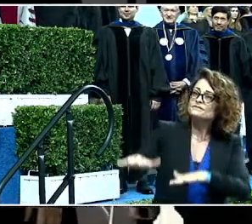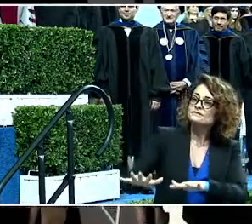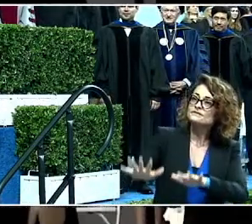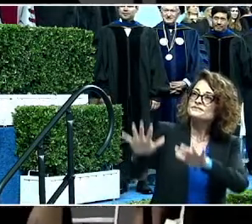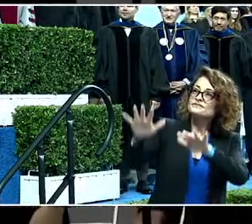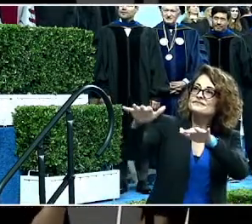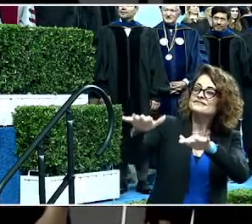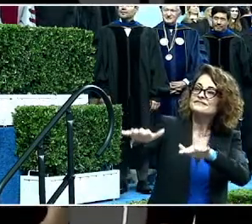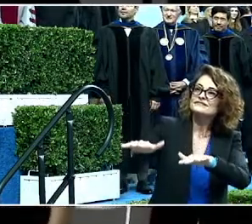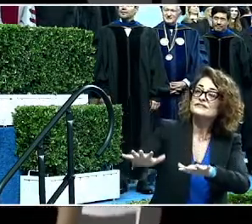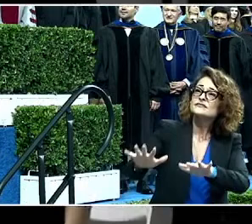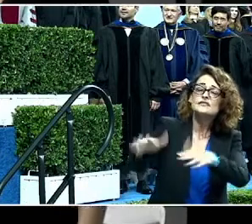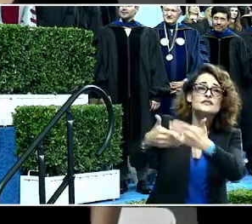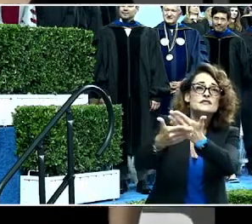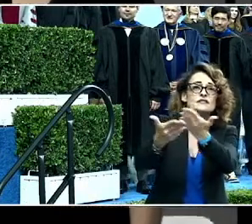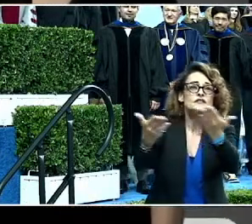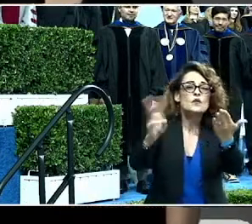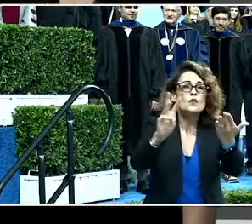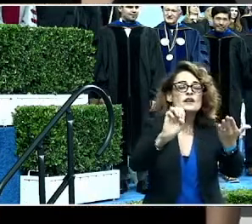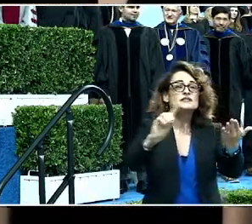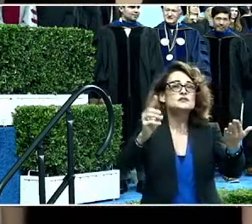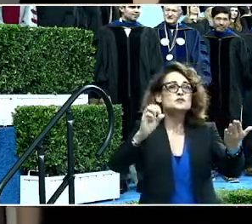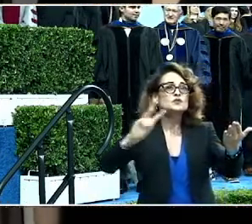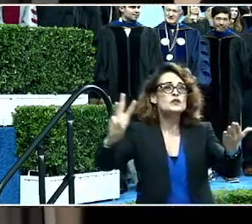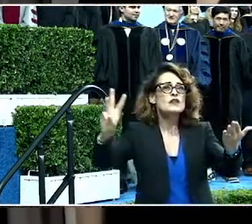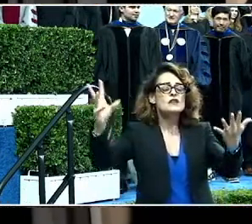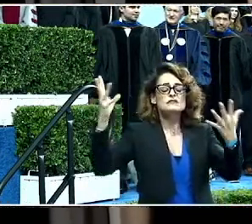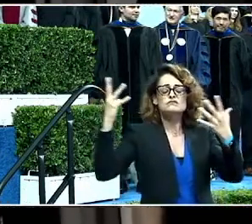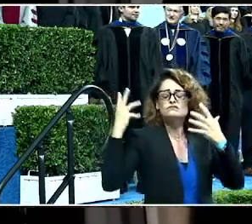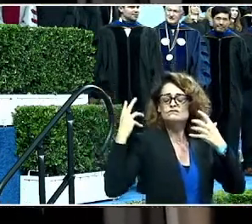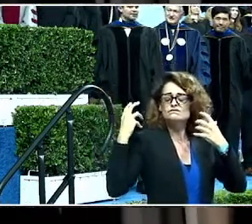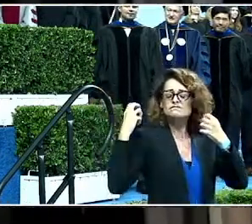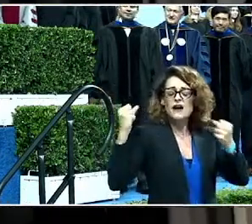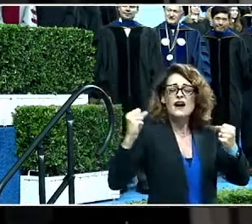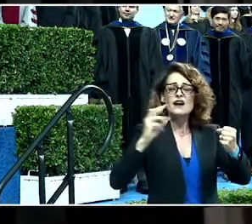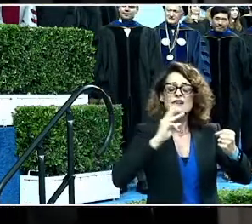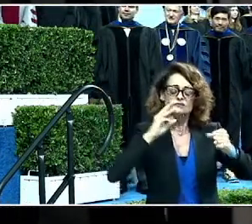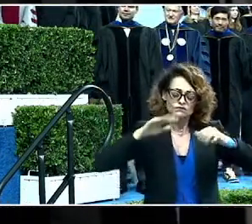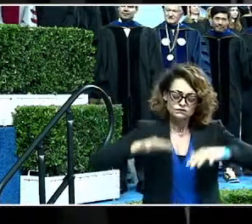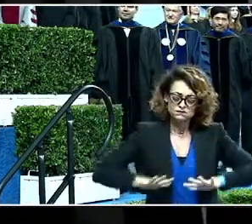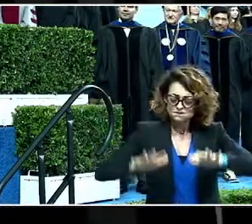Westwood, to the mighty sea